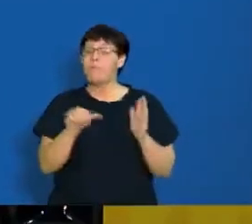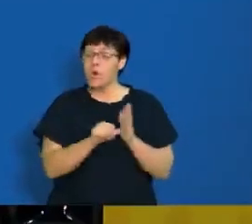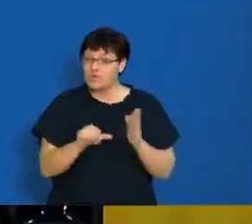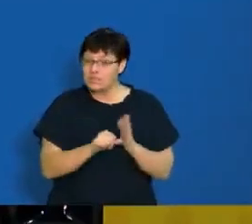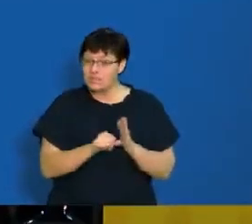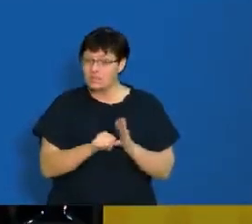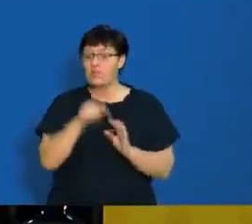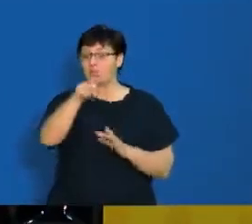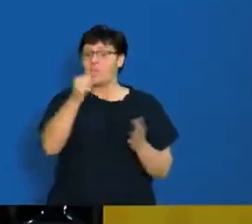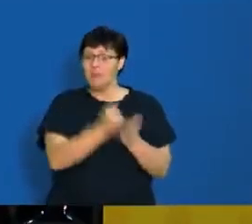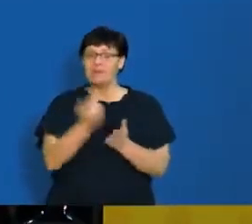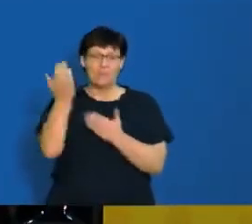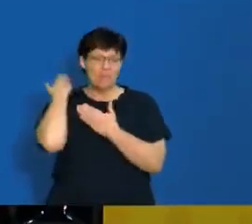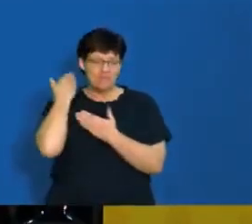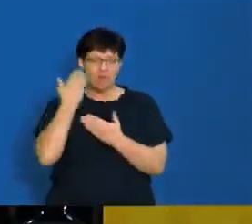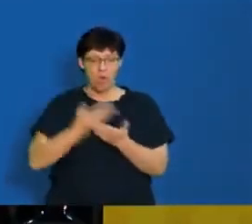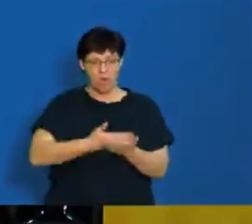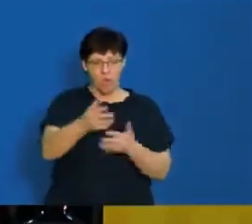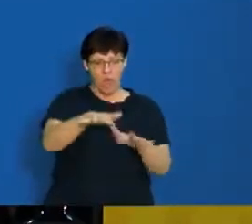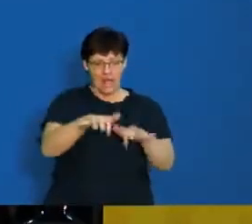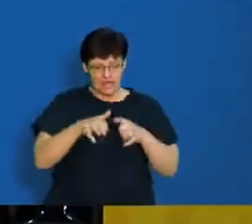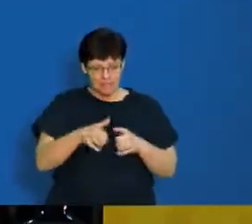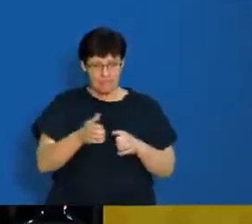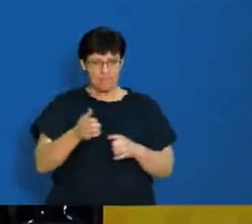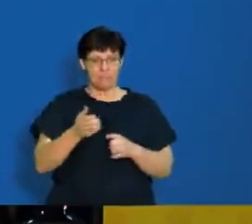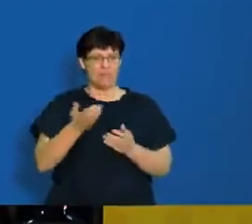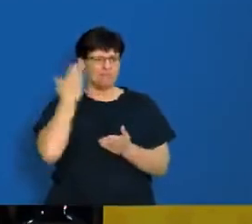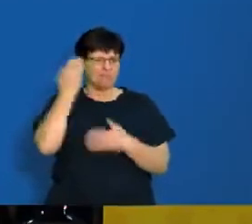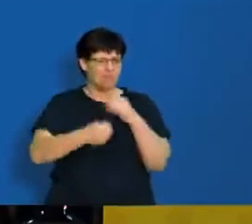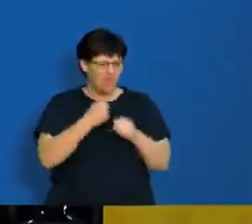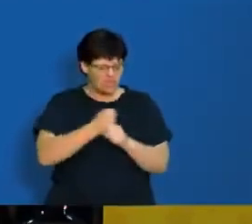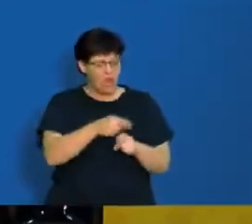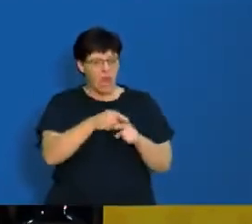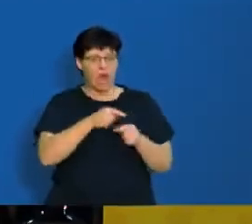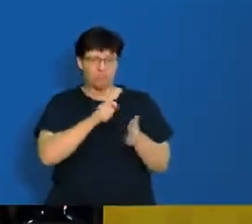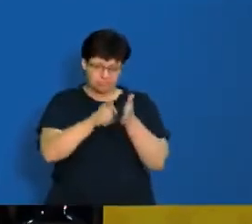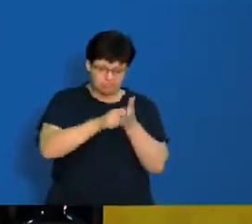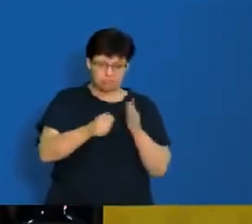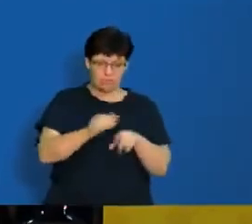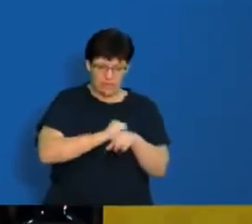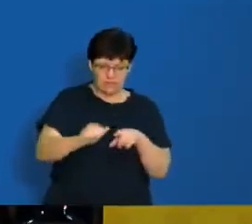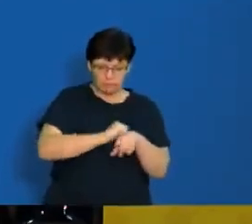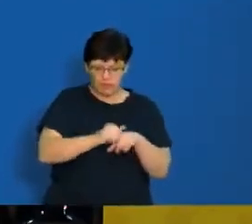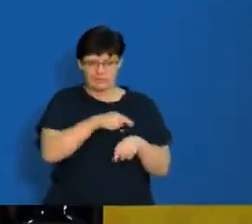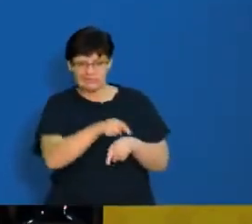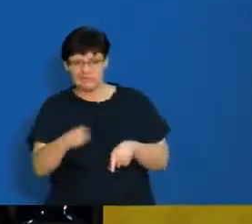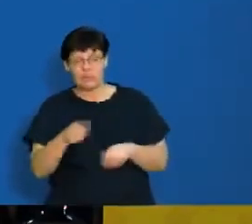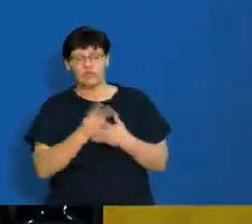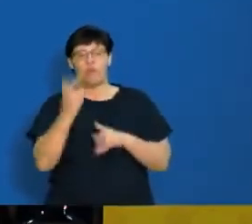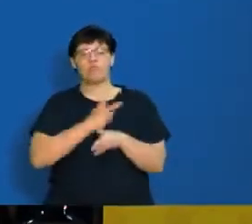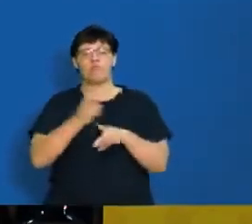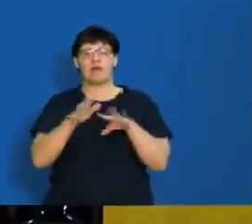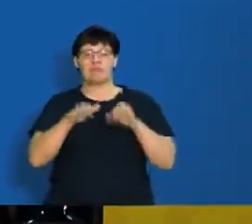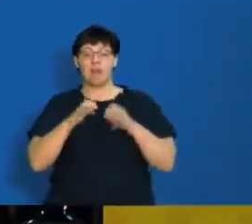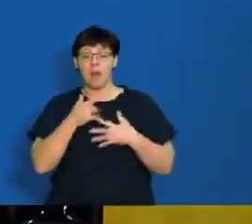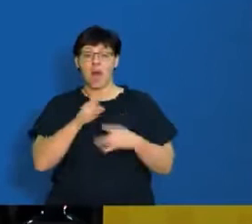you go through past papers as you practice and preparing for exams. Even though the questions will not be